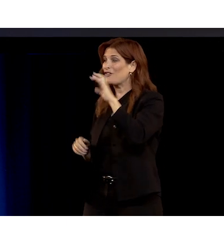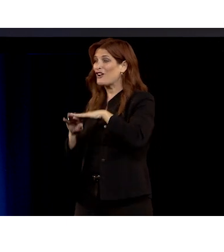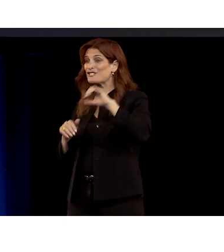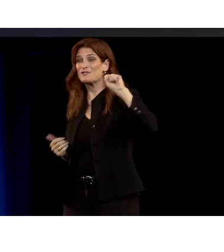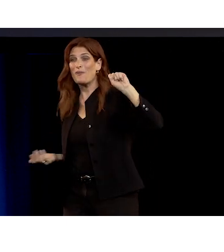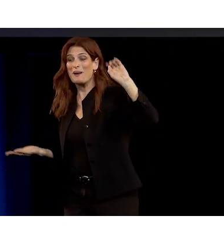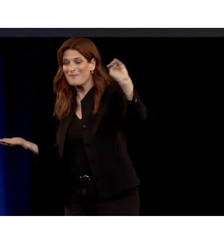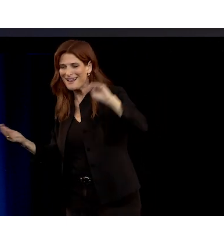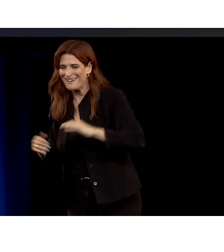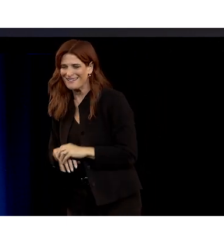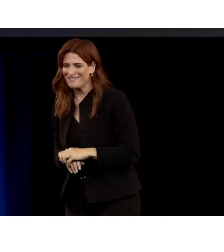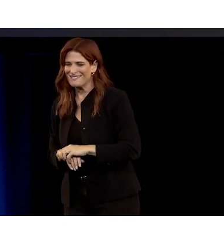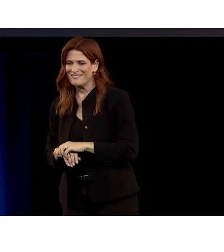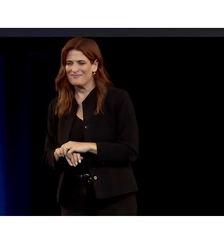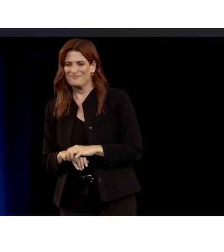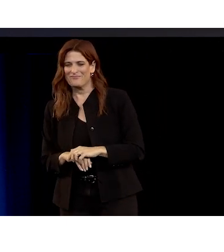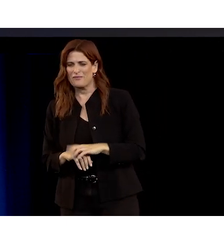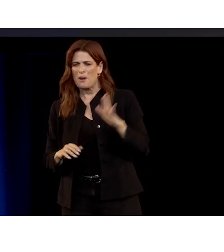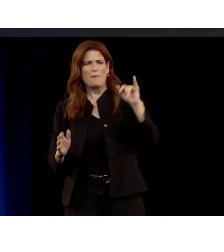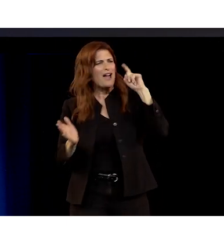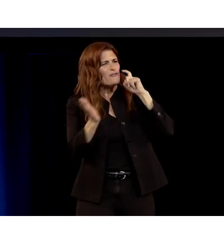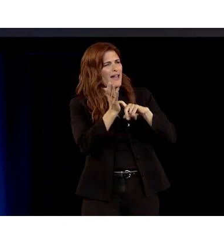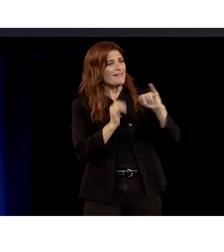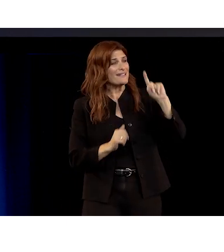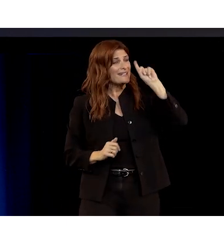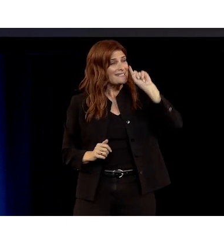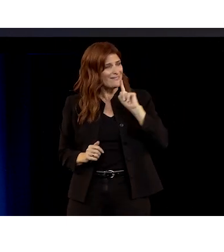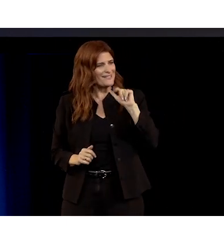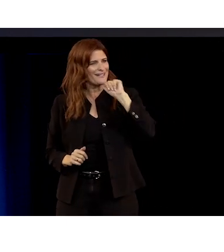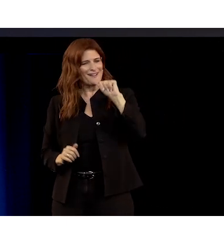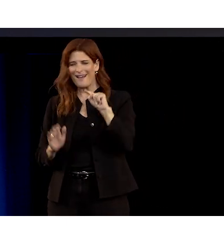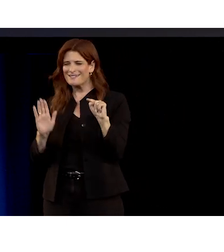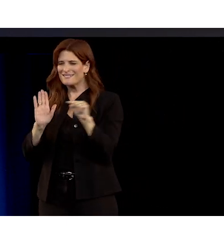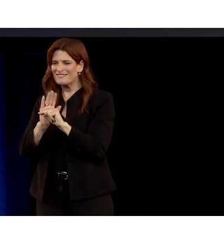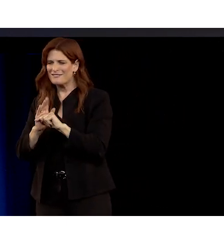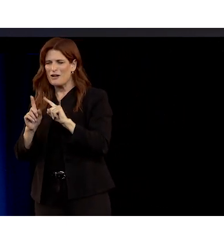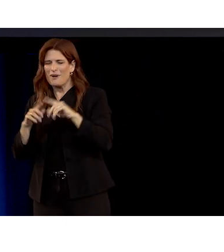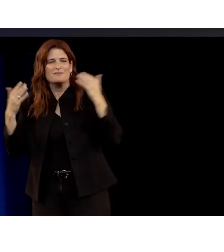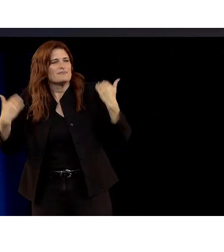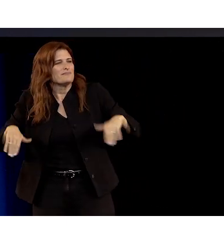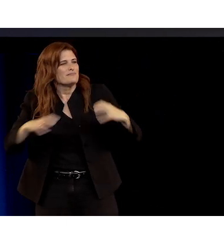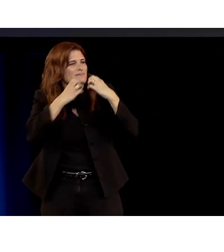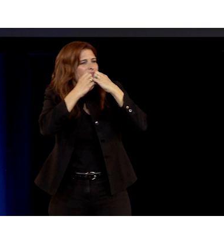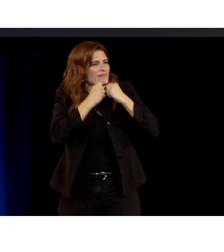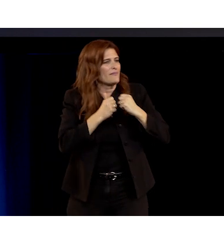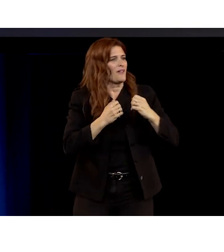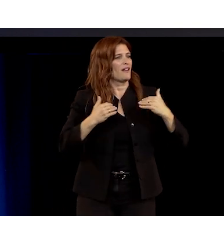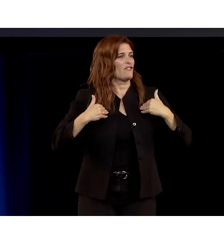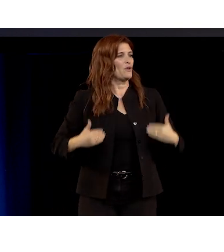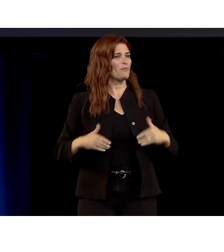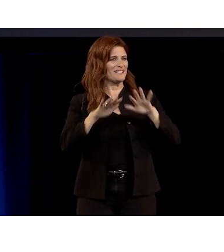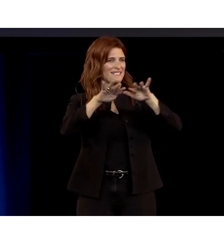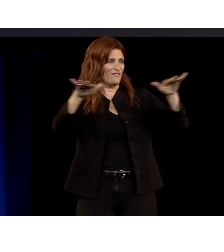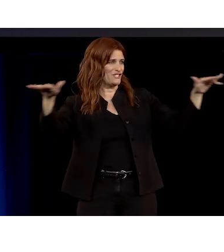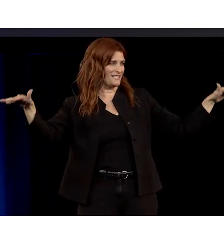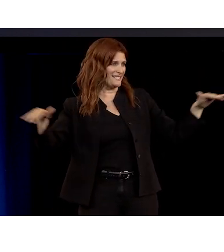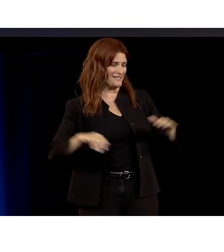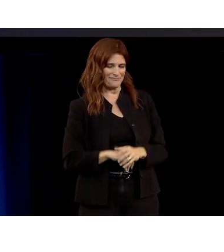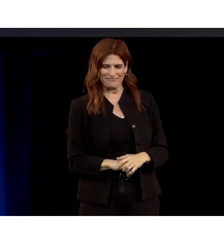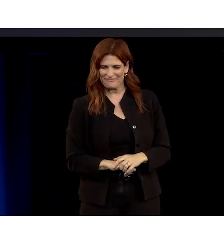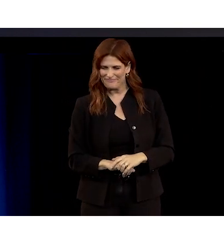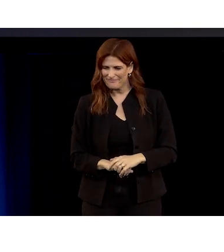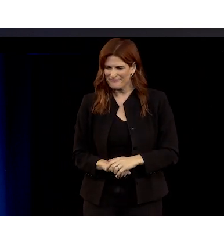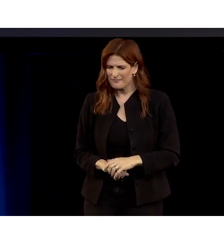sign language, by following deaf curators on social media, by recognizing that deafness is not a defect but a